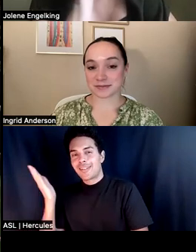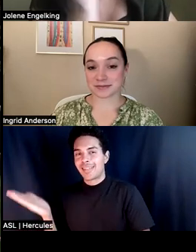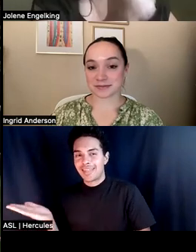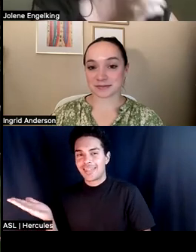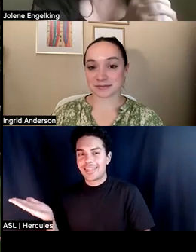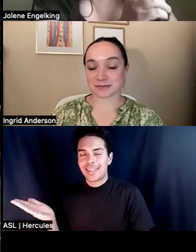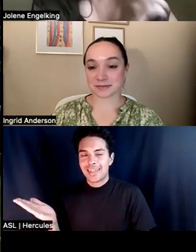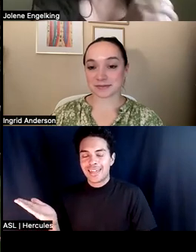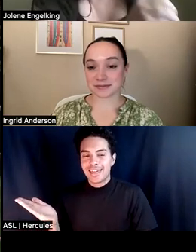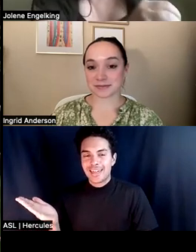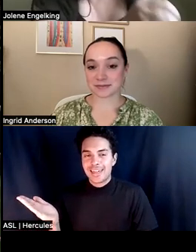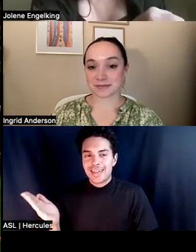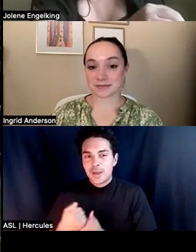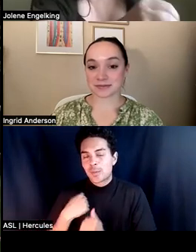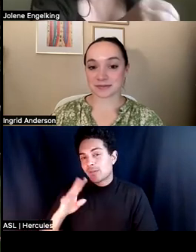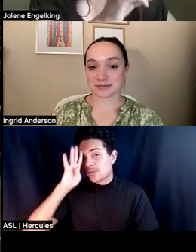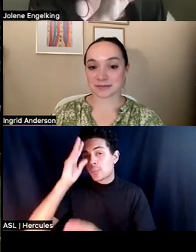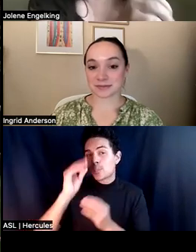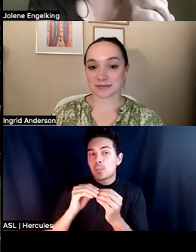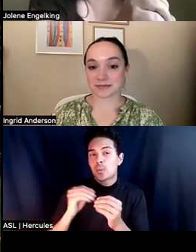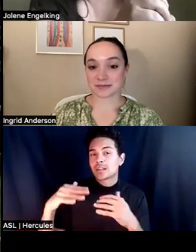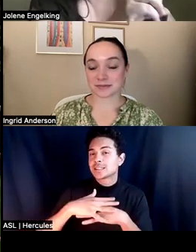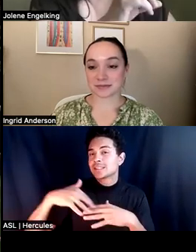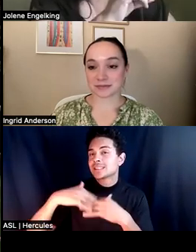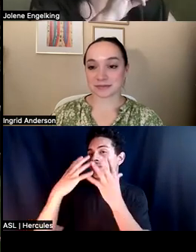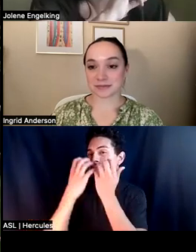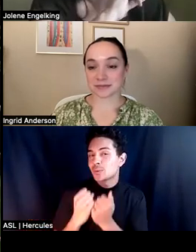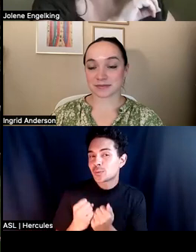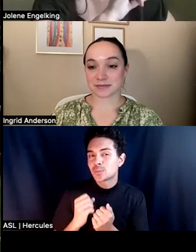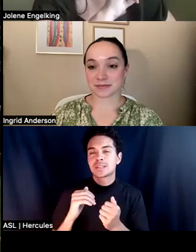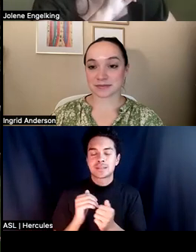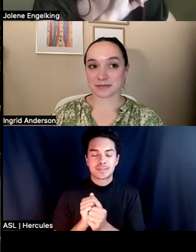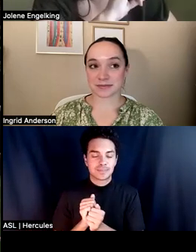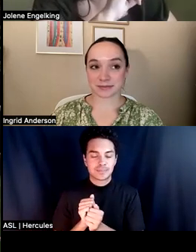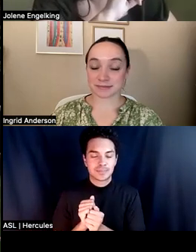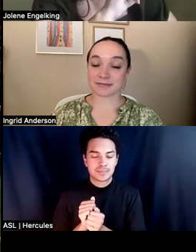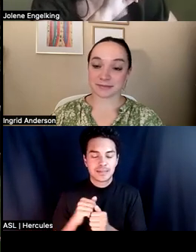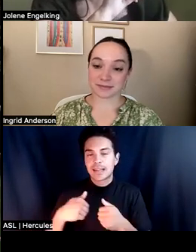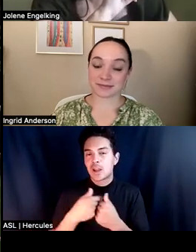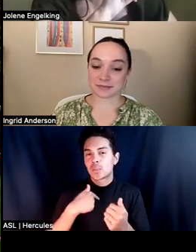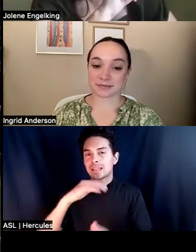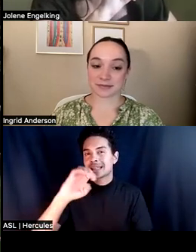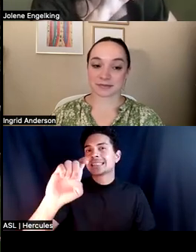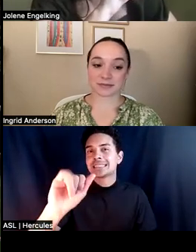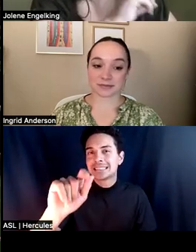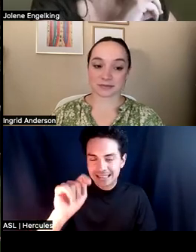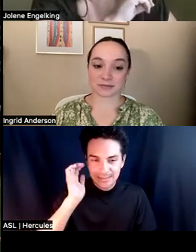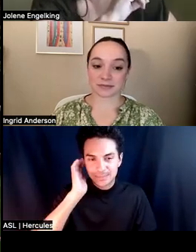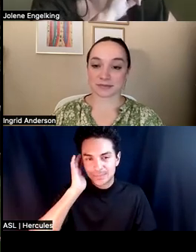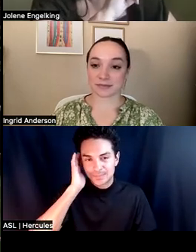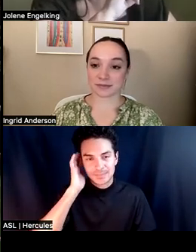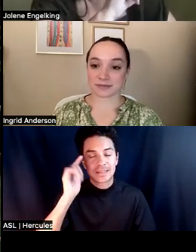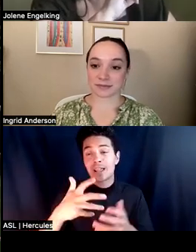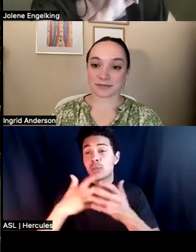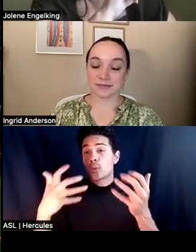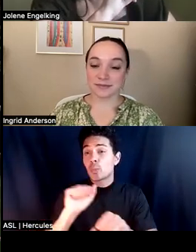maybe start to embed some of our Indigenous values in our practical ways and just in our simple ways of existing, right? And this is also a lot of work for us to